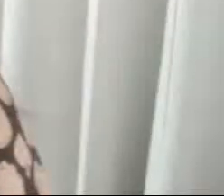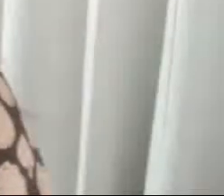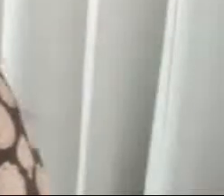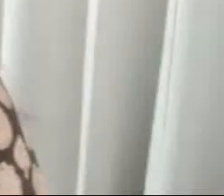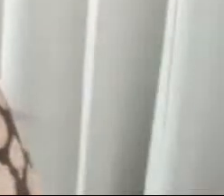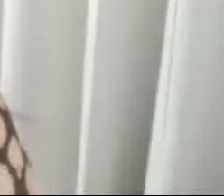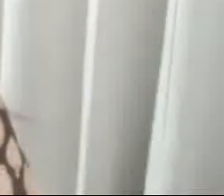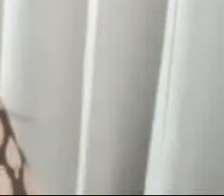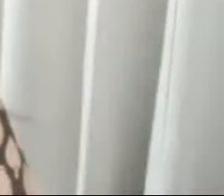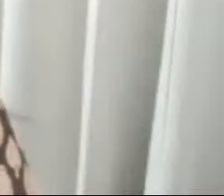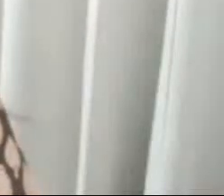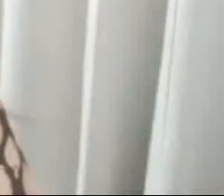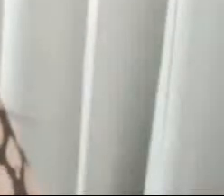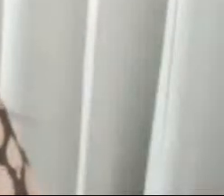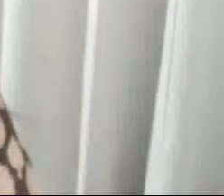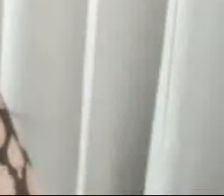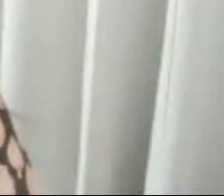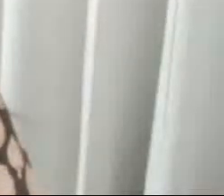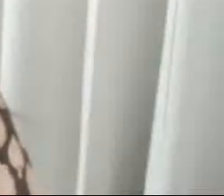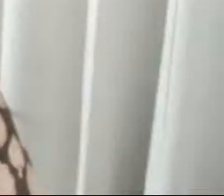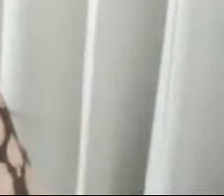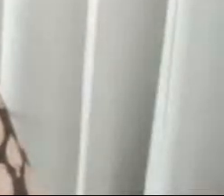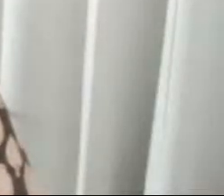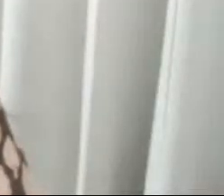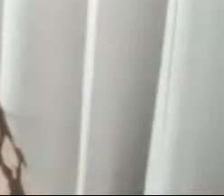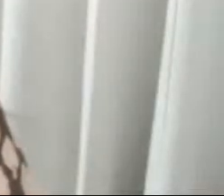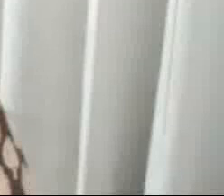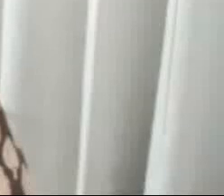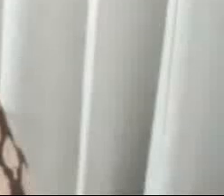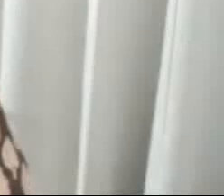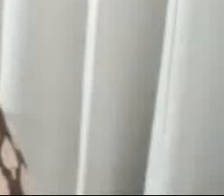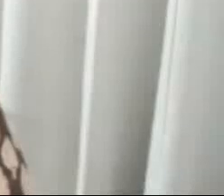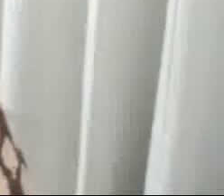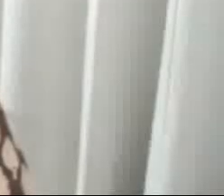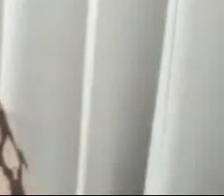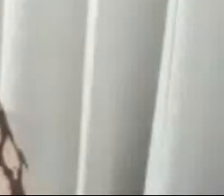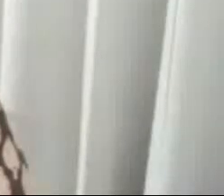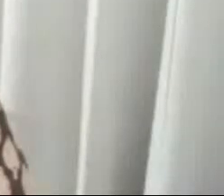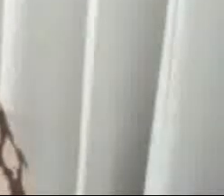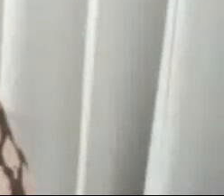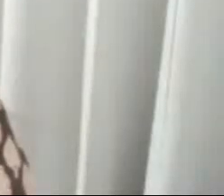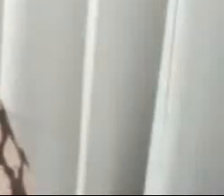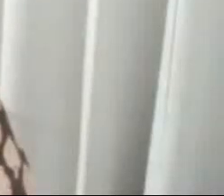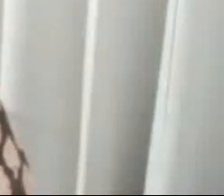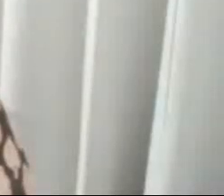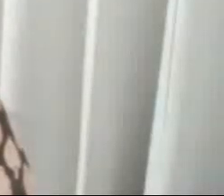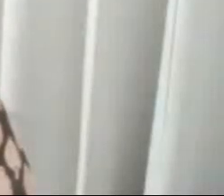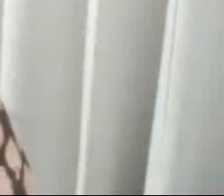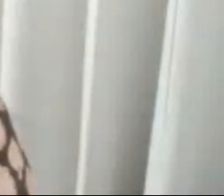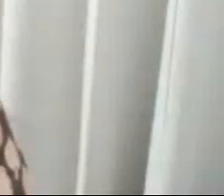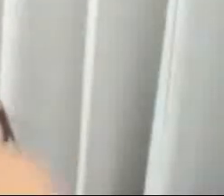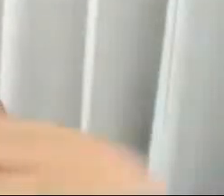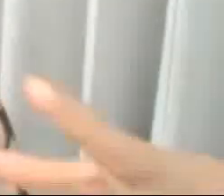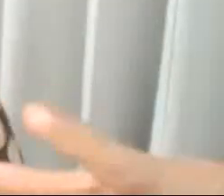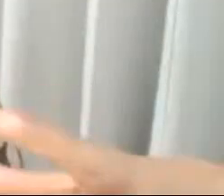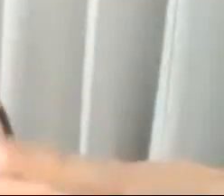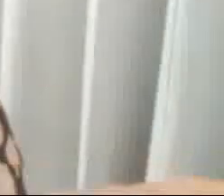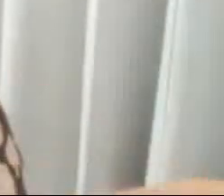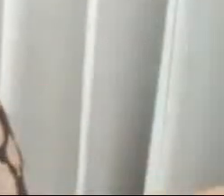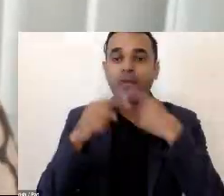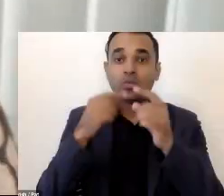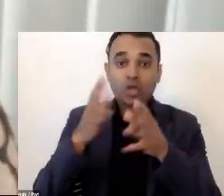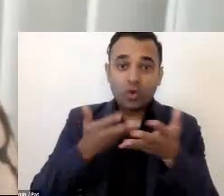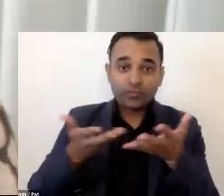know, the other key issue that came up in many of our consultations was all about, you know, this robotization